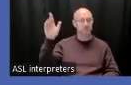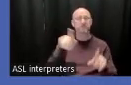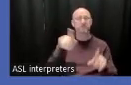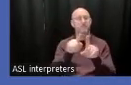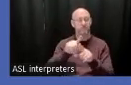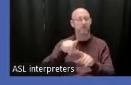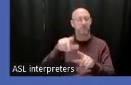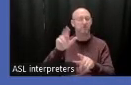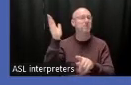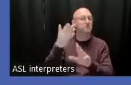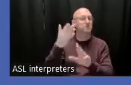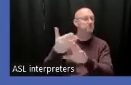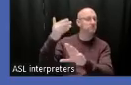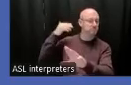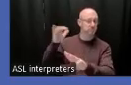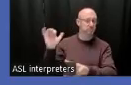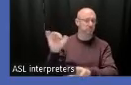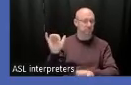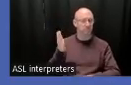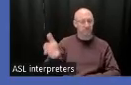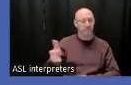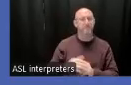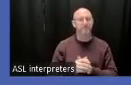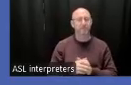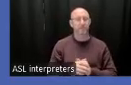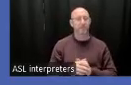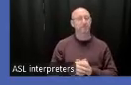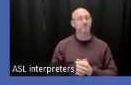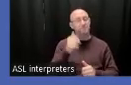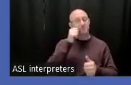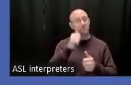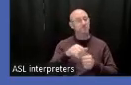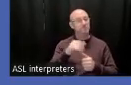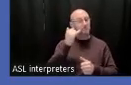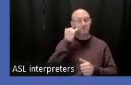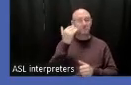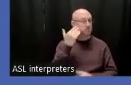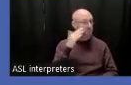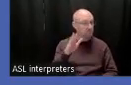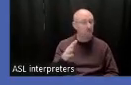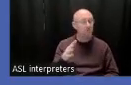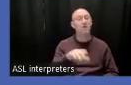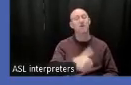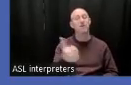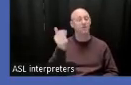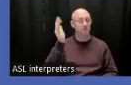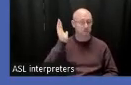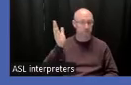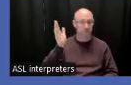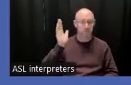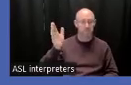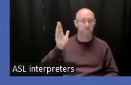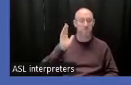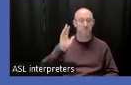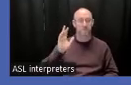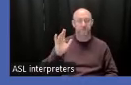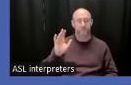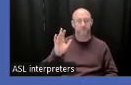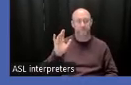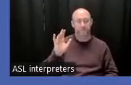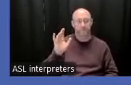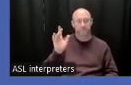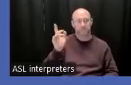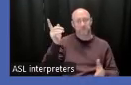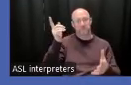the other presentations as well. Just to remind people, if they don't know, we also have another presentation a week